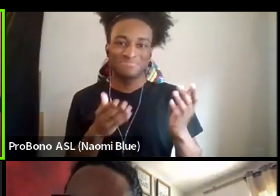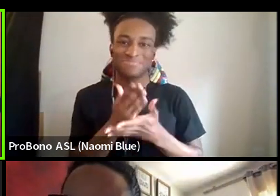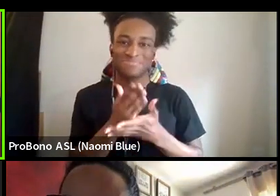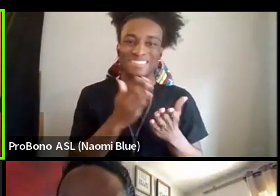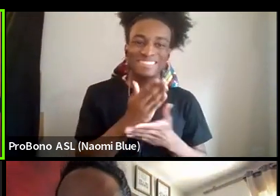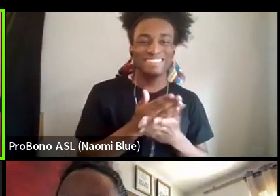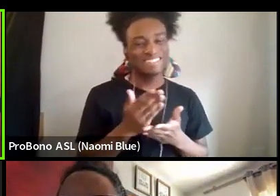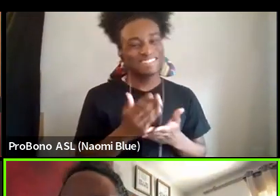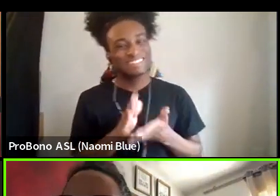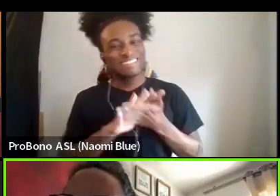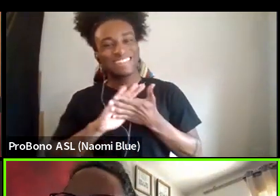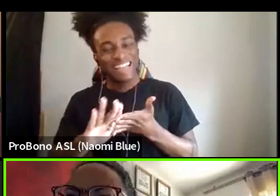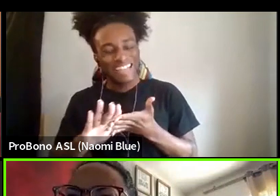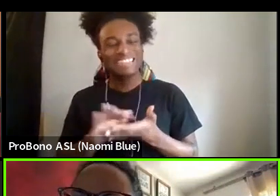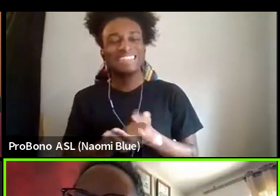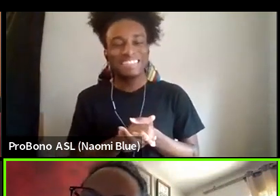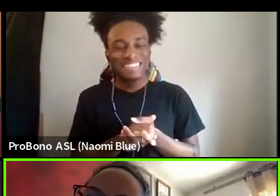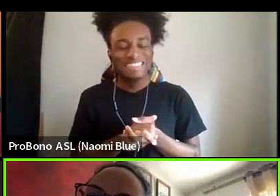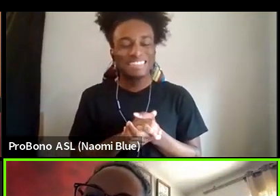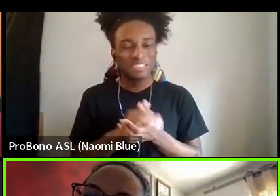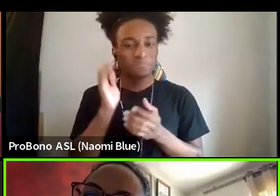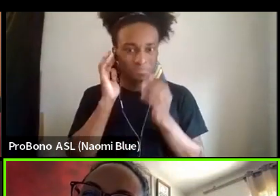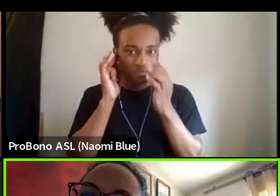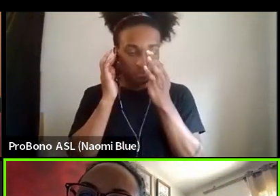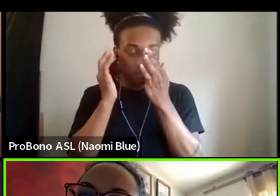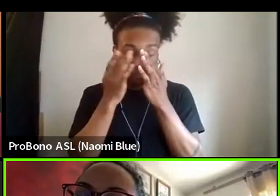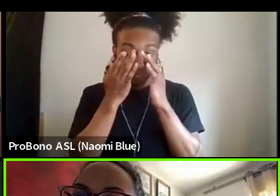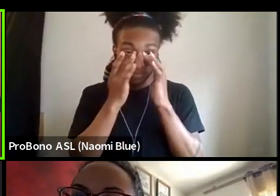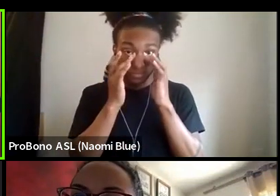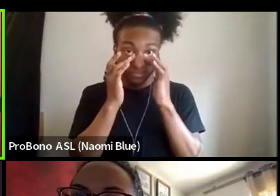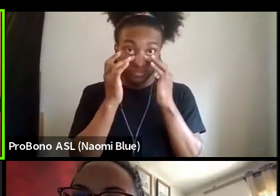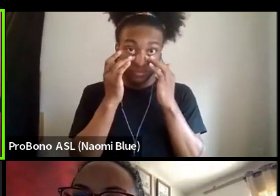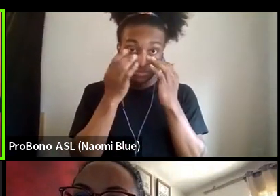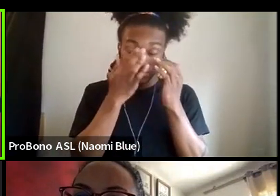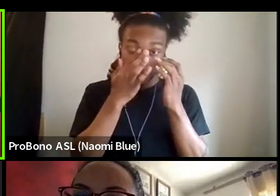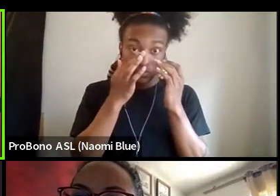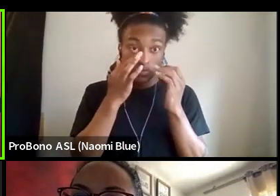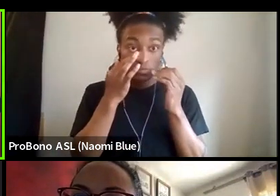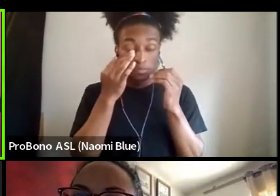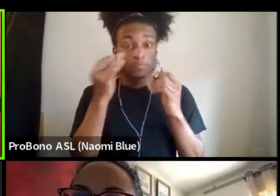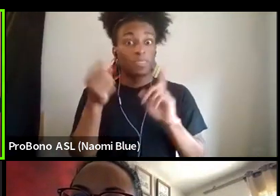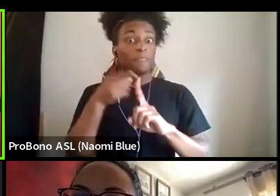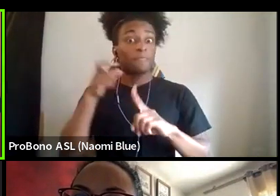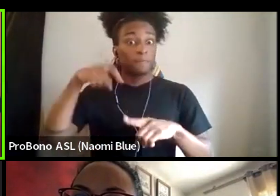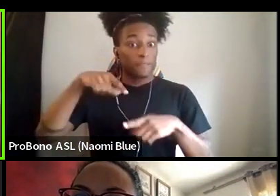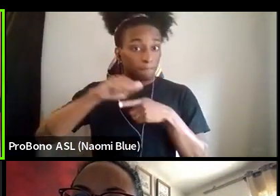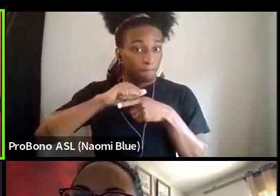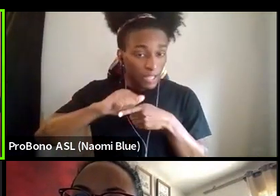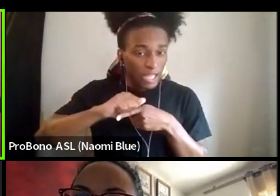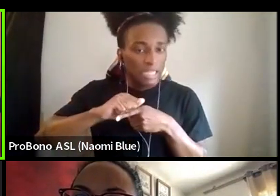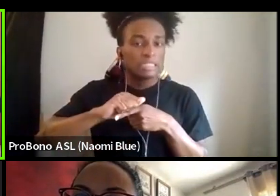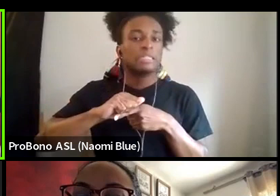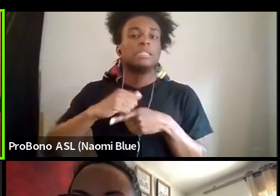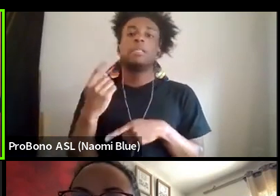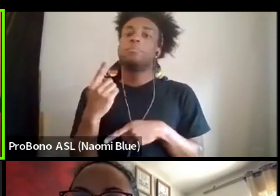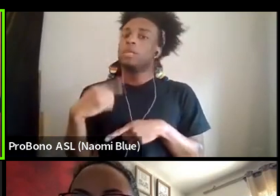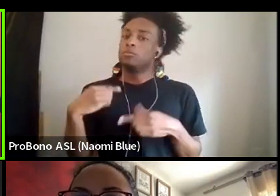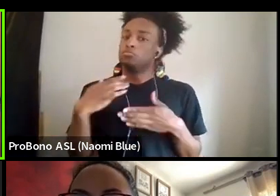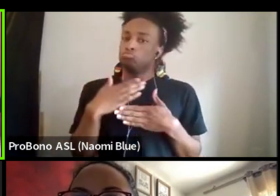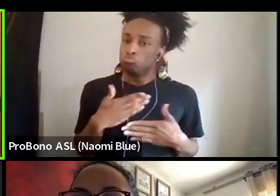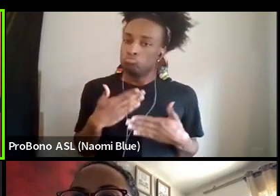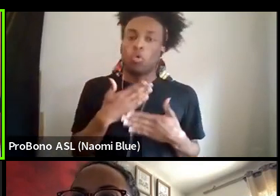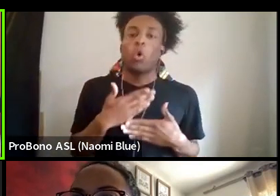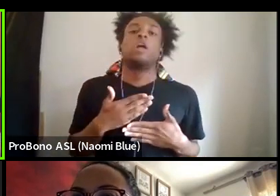Very nice. One thing that I like from this exercise is the setting. And how the